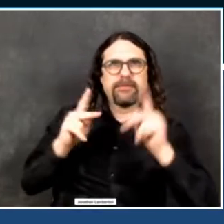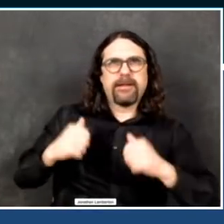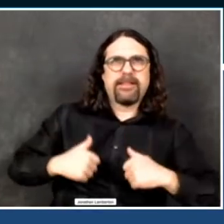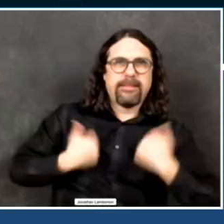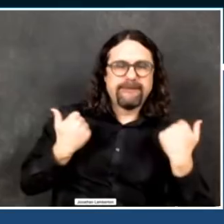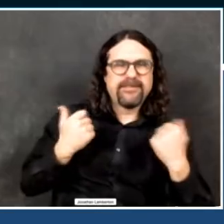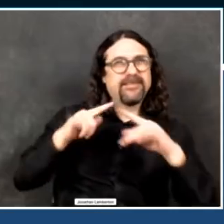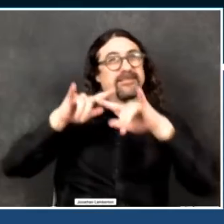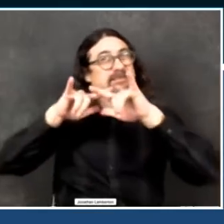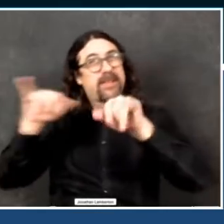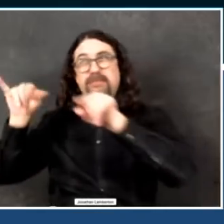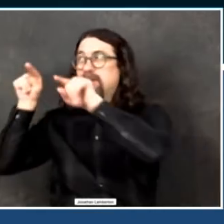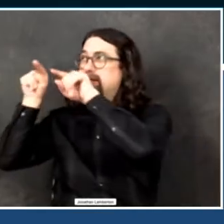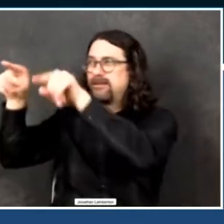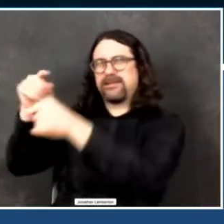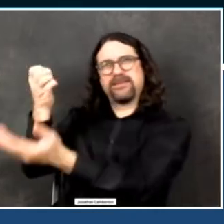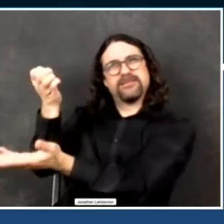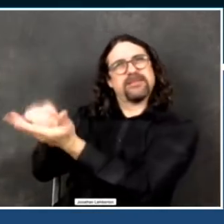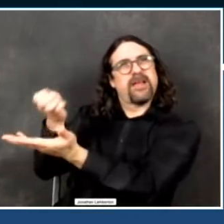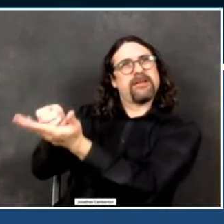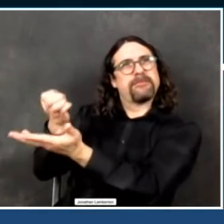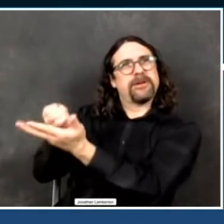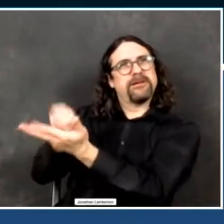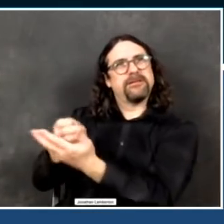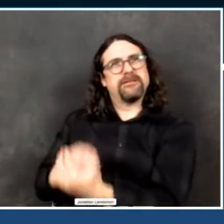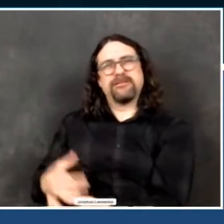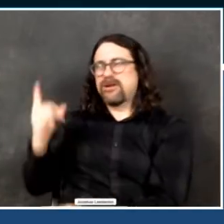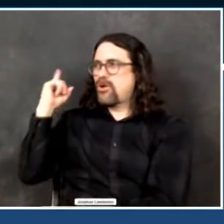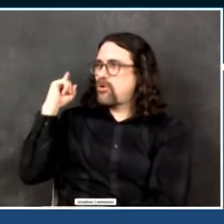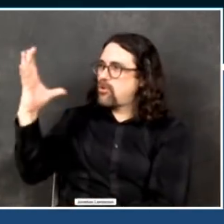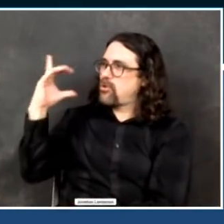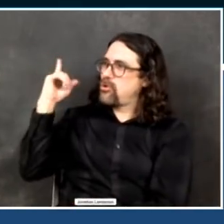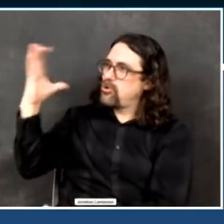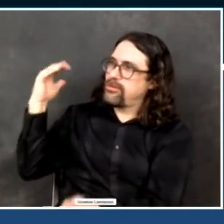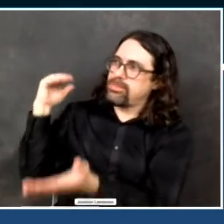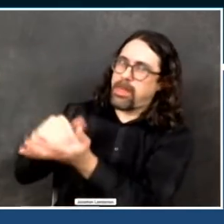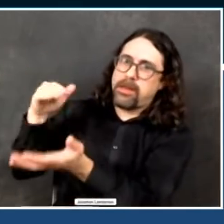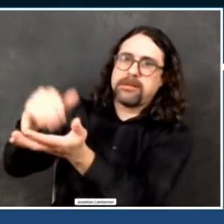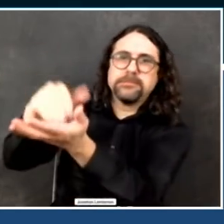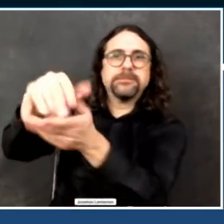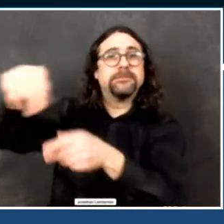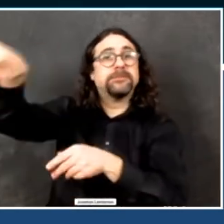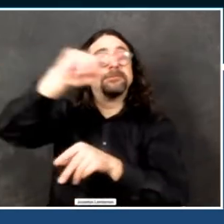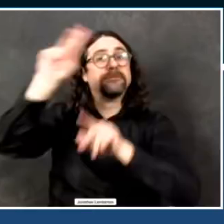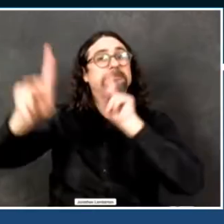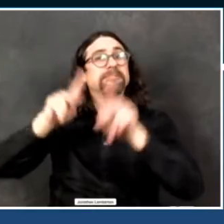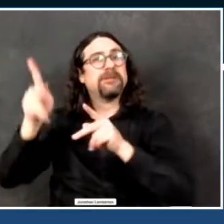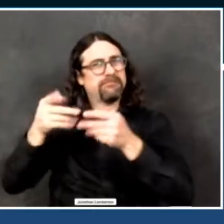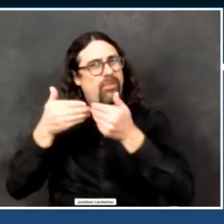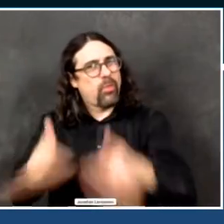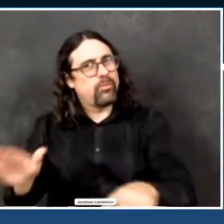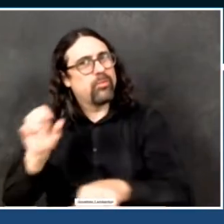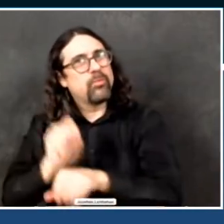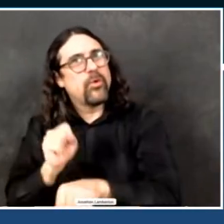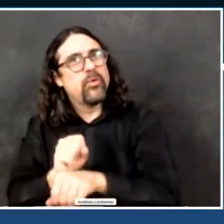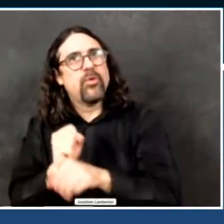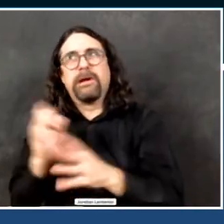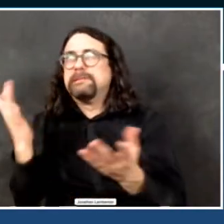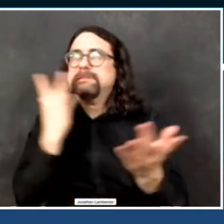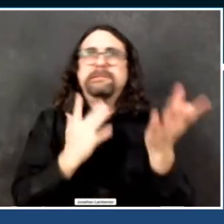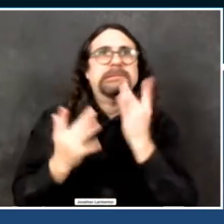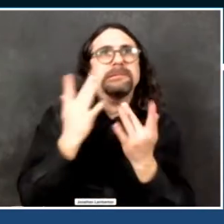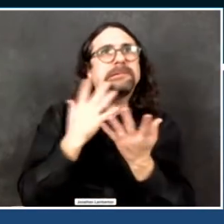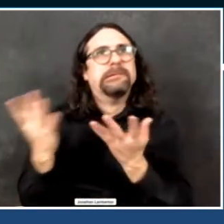Today, we're announcing a new initiative to help some of the folks who have lost their jobs to get work again. And I want to do everything I can to give people back their